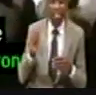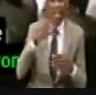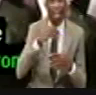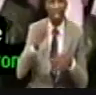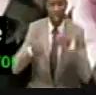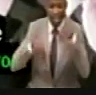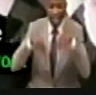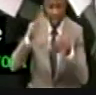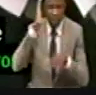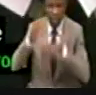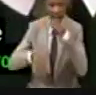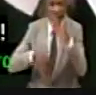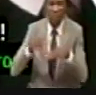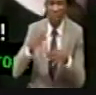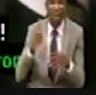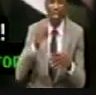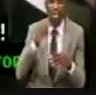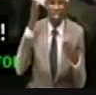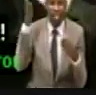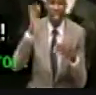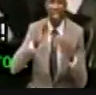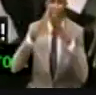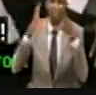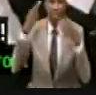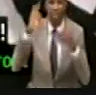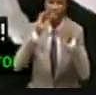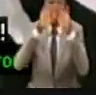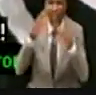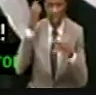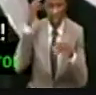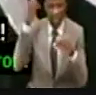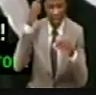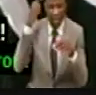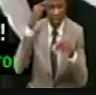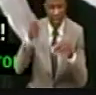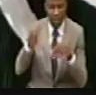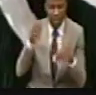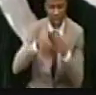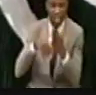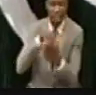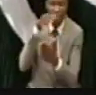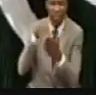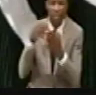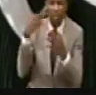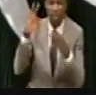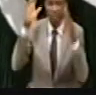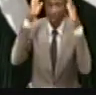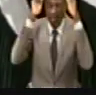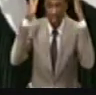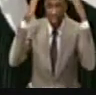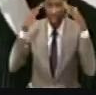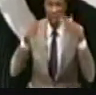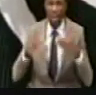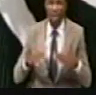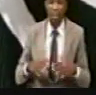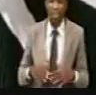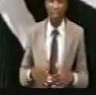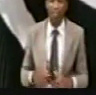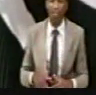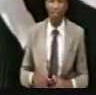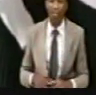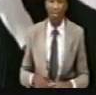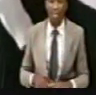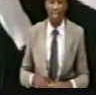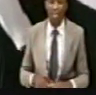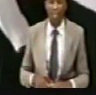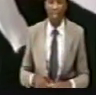The sick will be healed. The fly will see. The deaf will hear, and the lame will walk. There's a lot of blessings for you